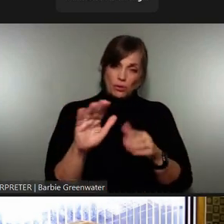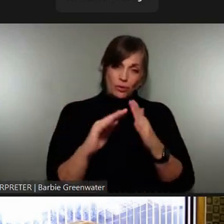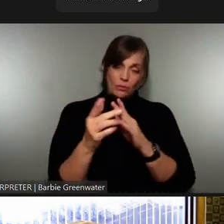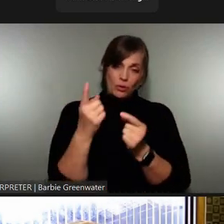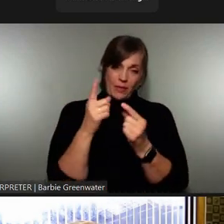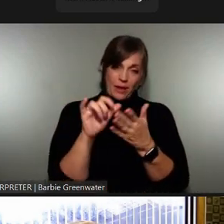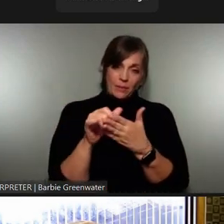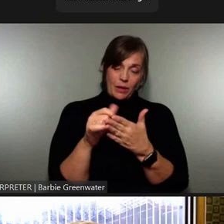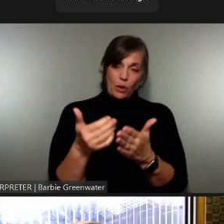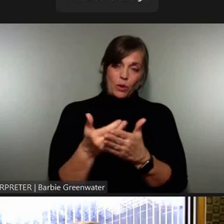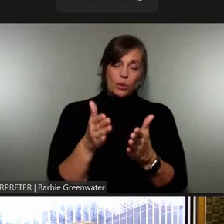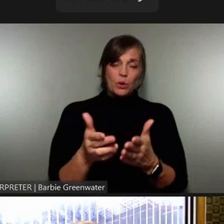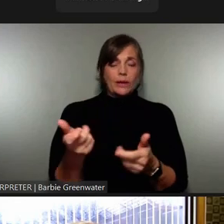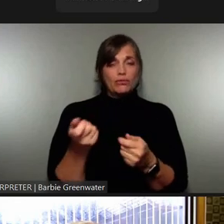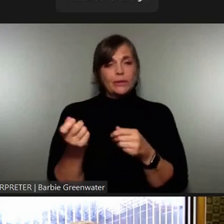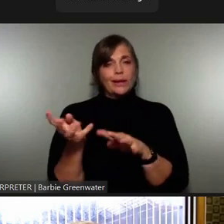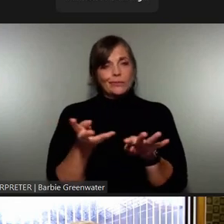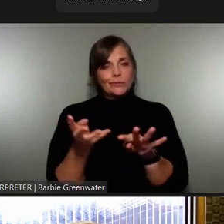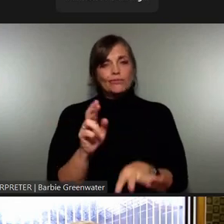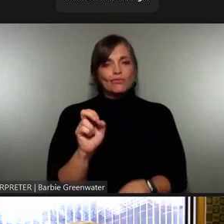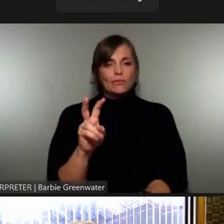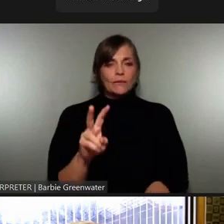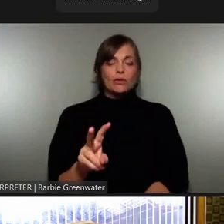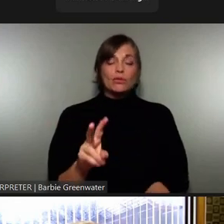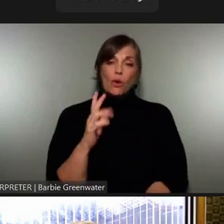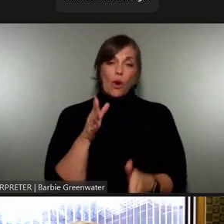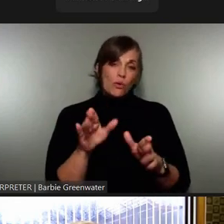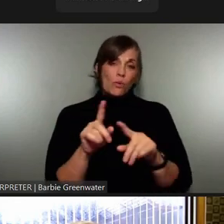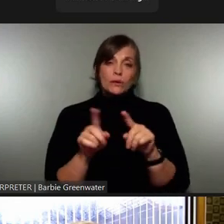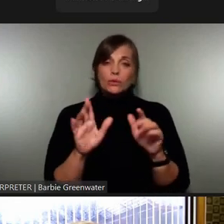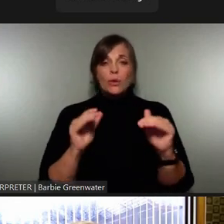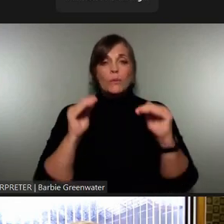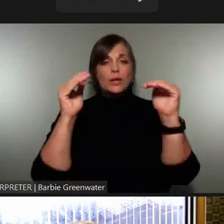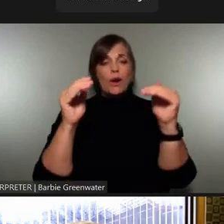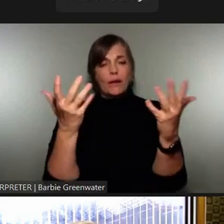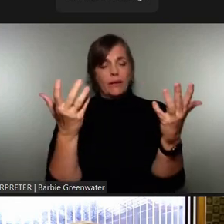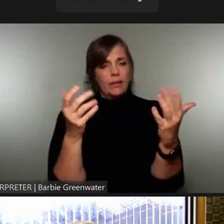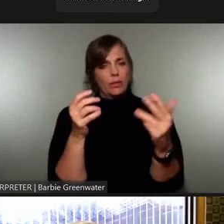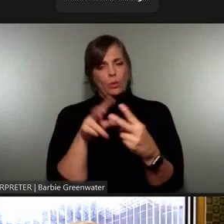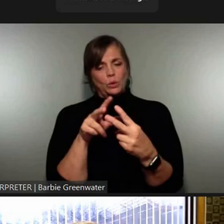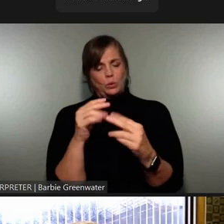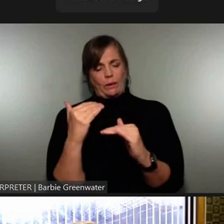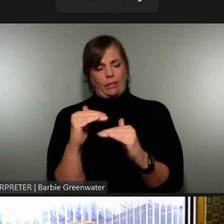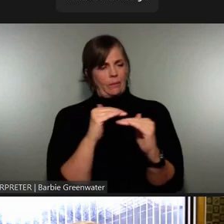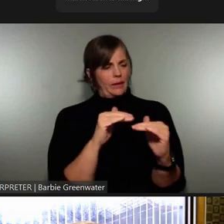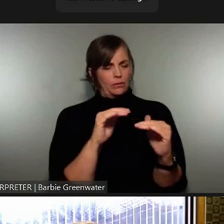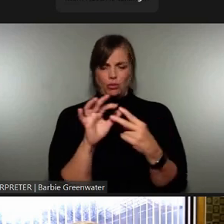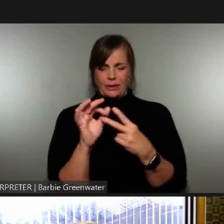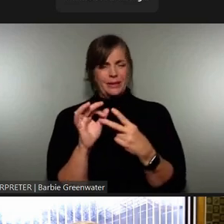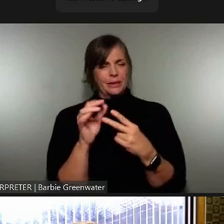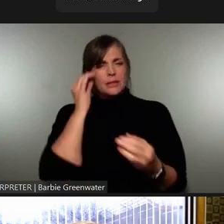introduce revenue streams, right? Are there ways to go beyond simply those two relatively limited choices and begin to